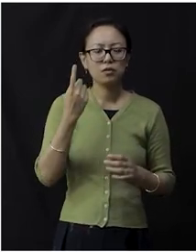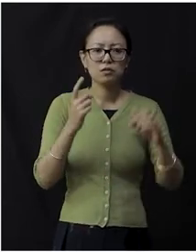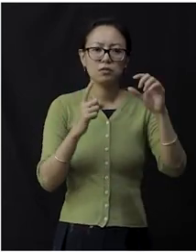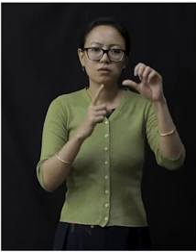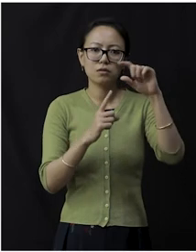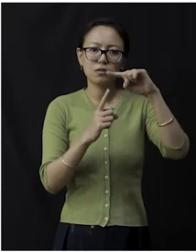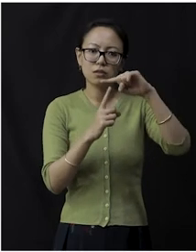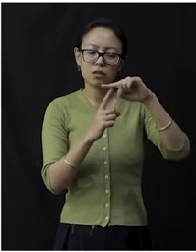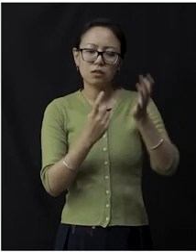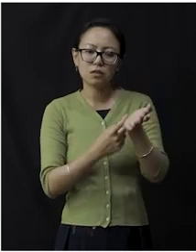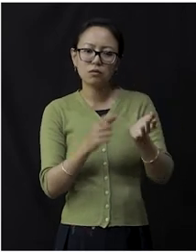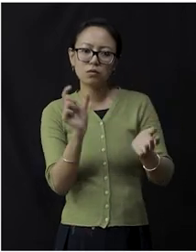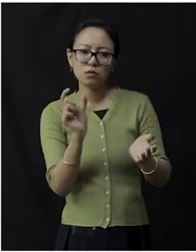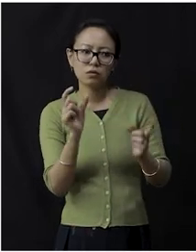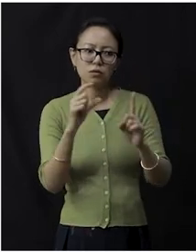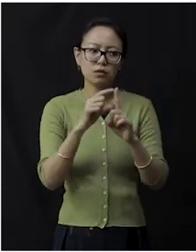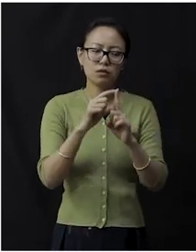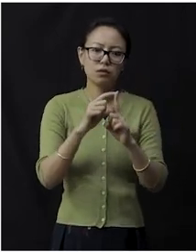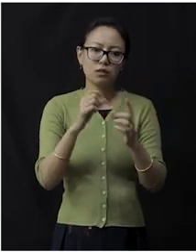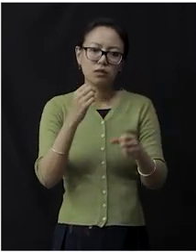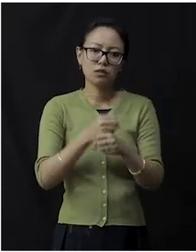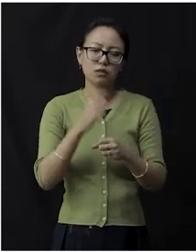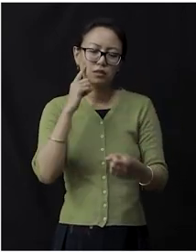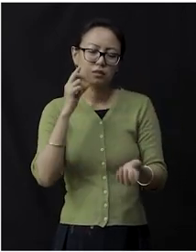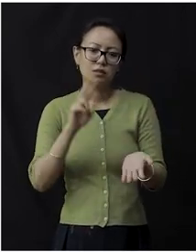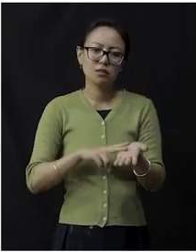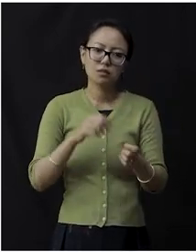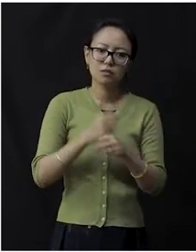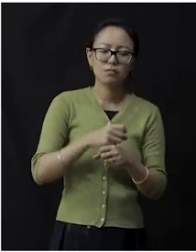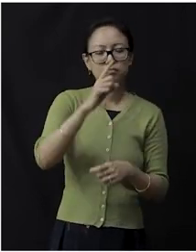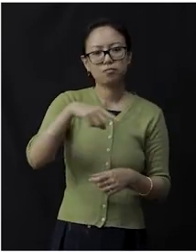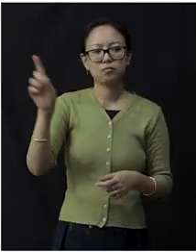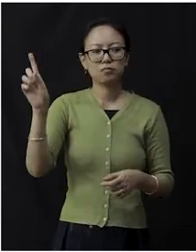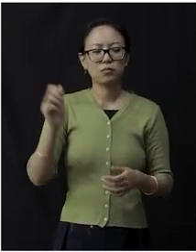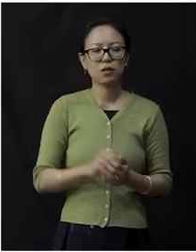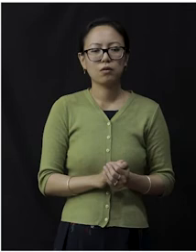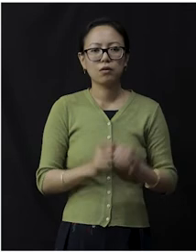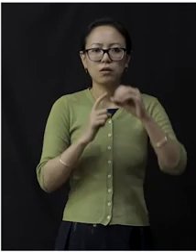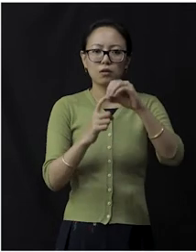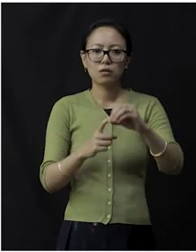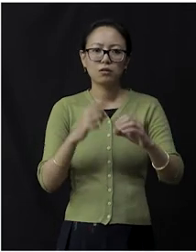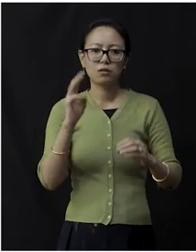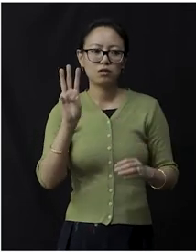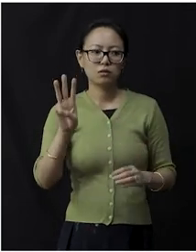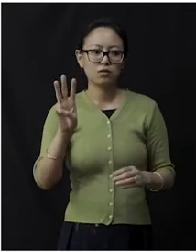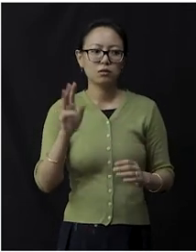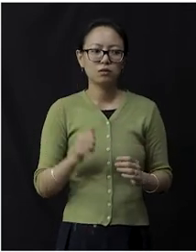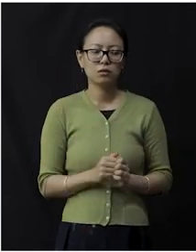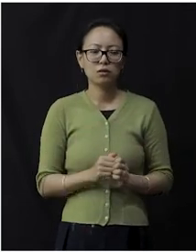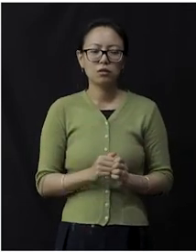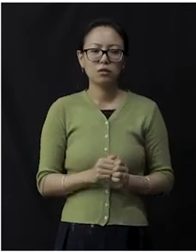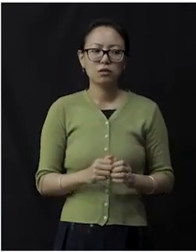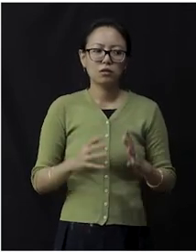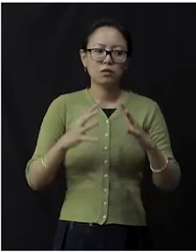go to the third word. Winked. Everyone knows what's the meaning of winged. When you try to